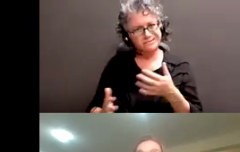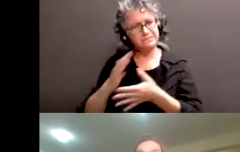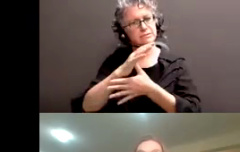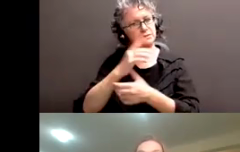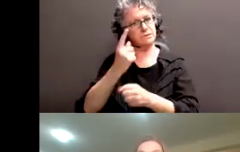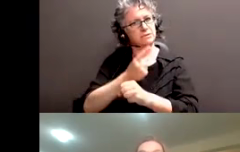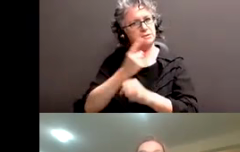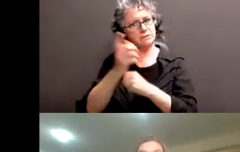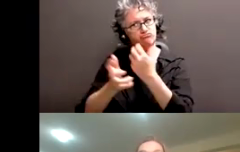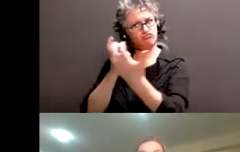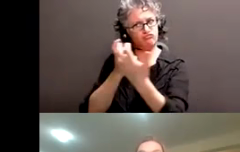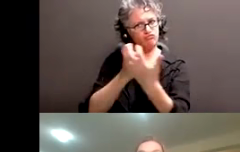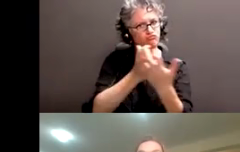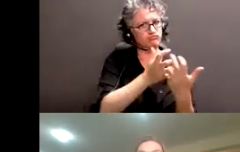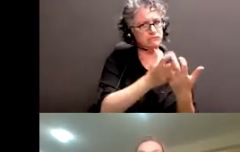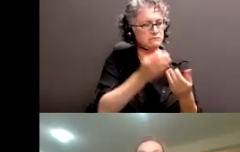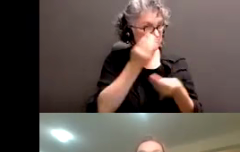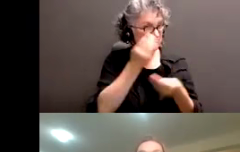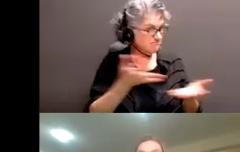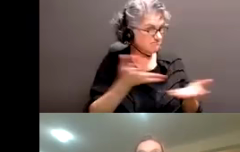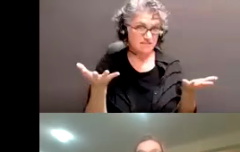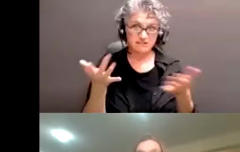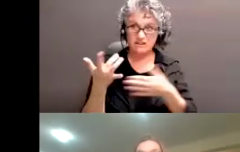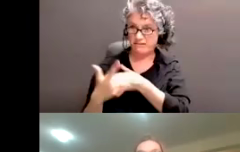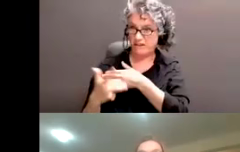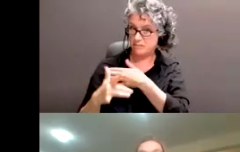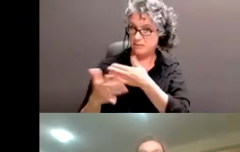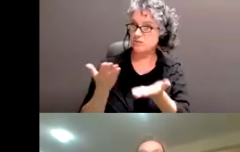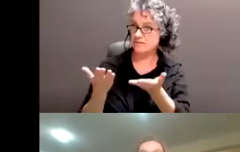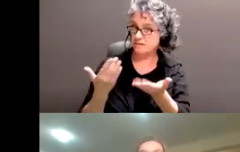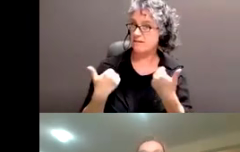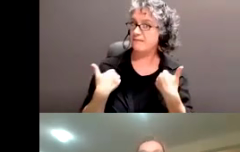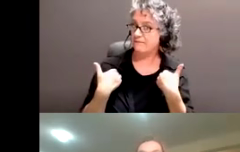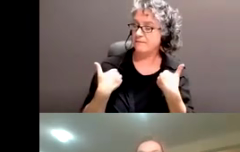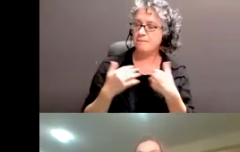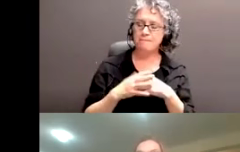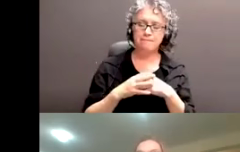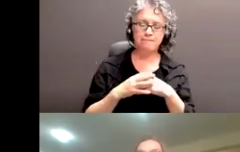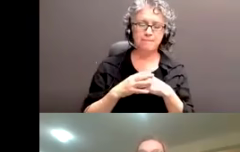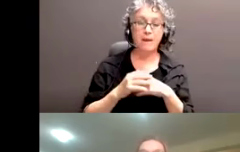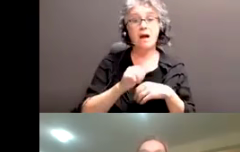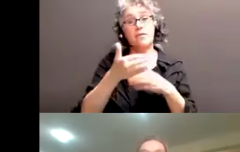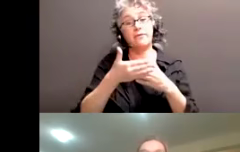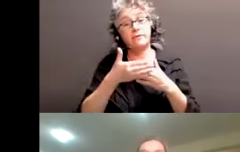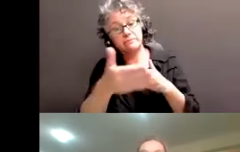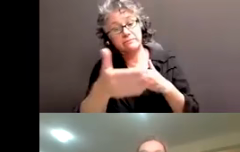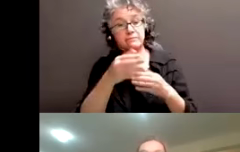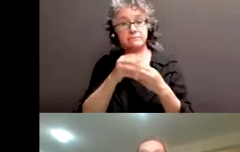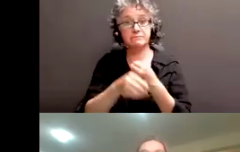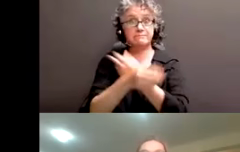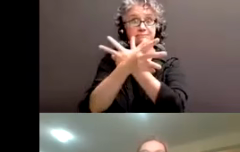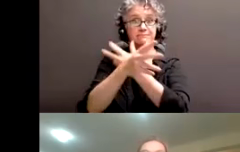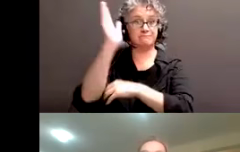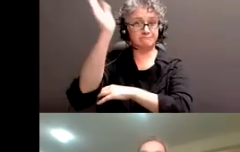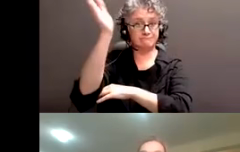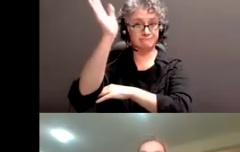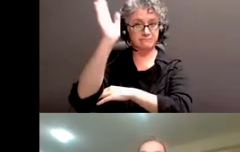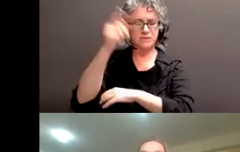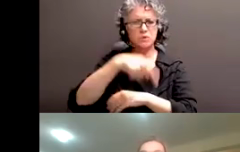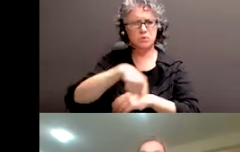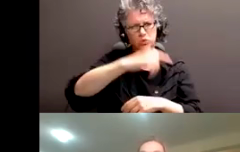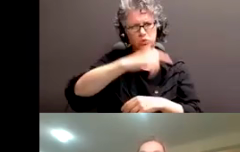letting them know about what services are available. And just before I talk about other webinars, people do know, I think, about reporting. It